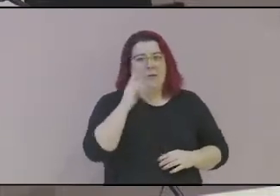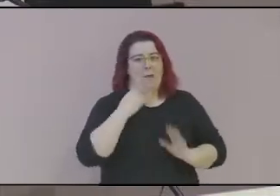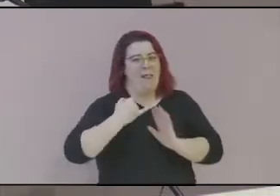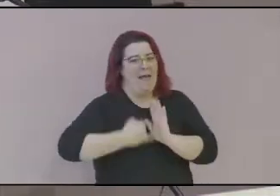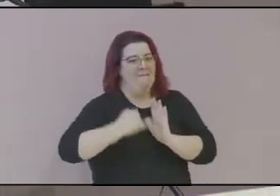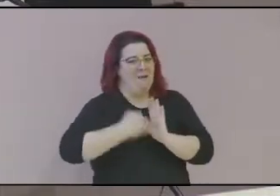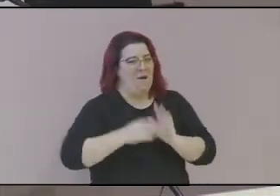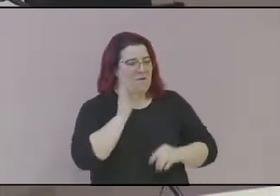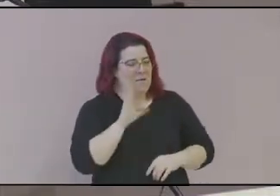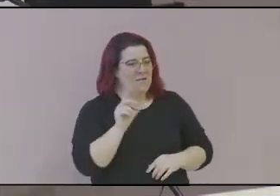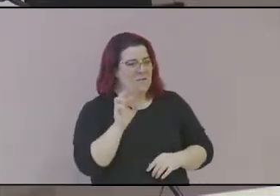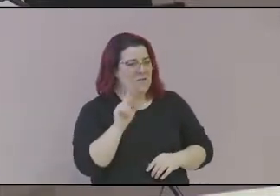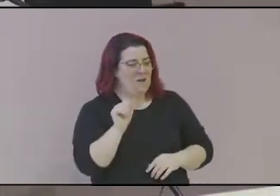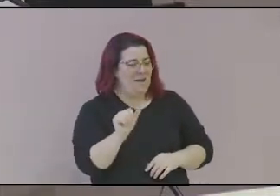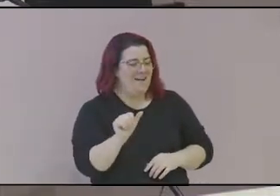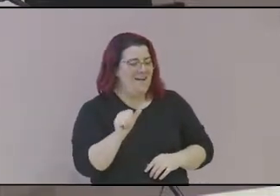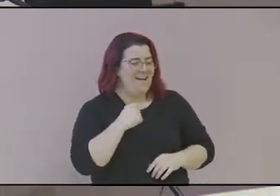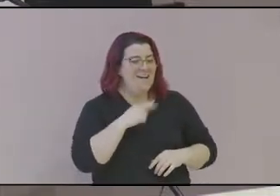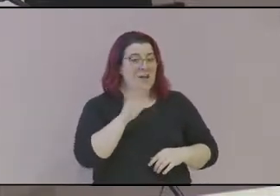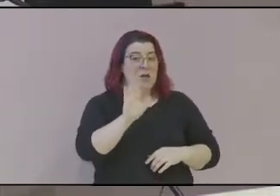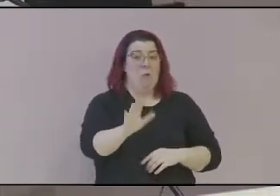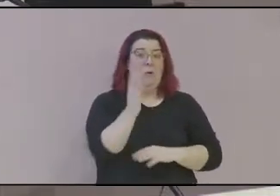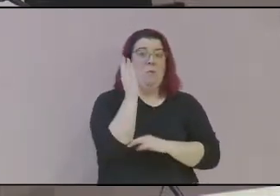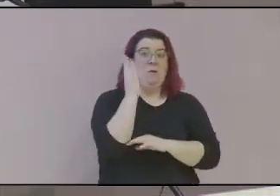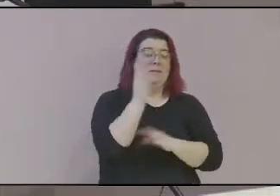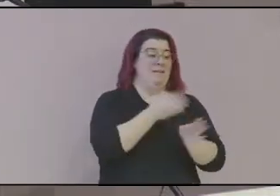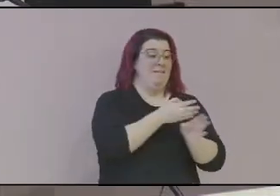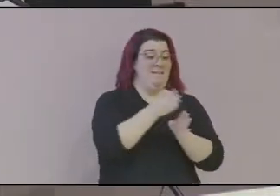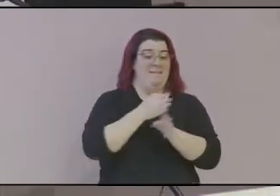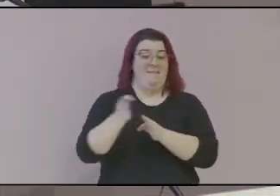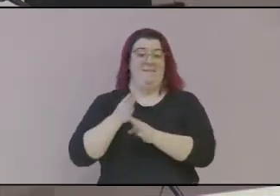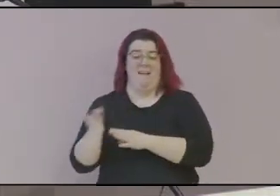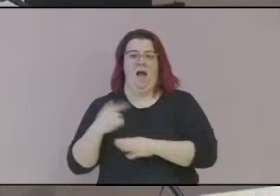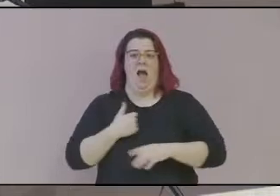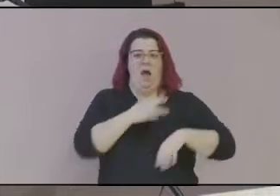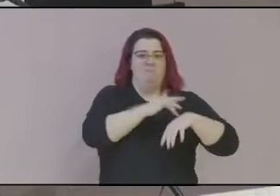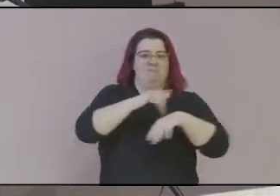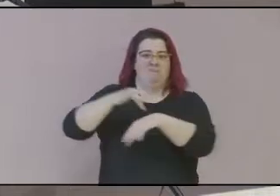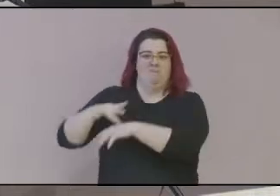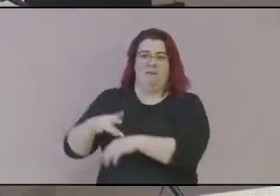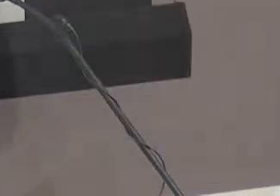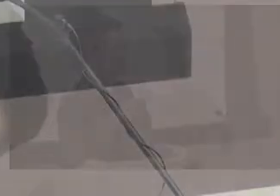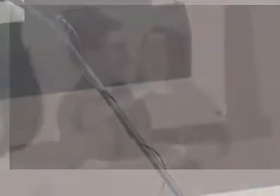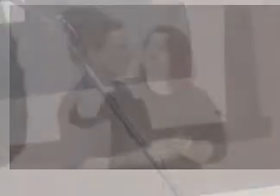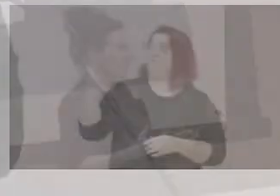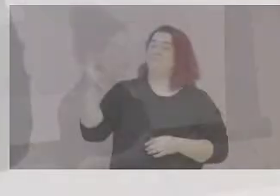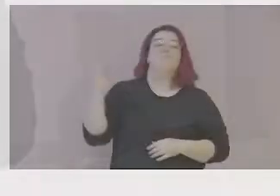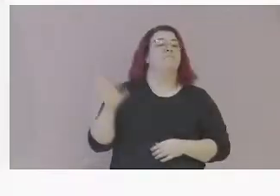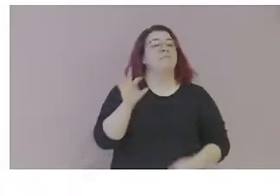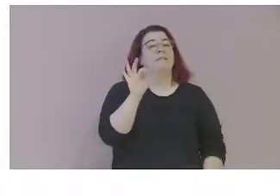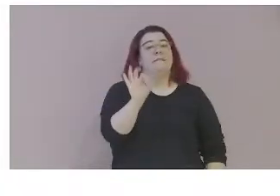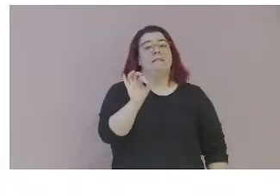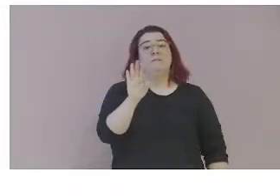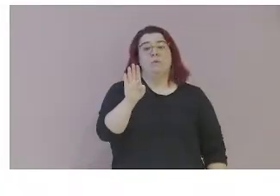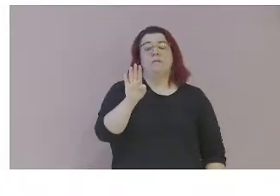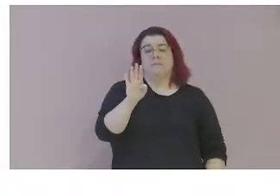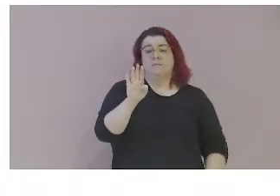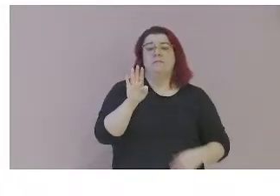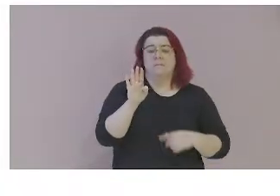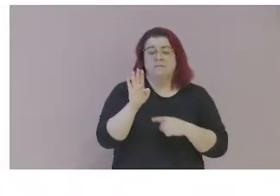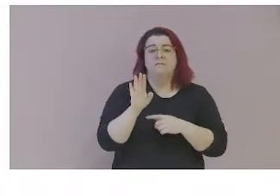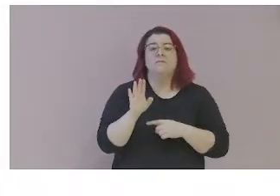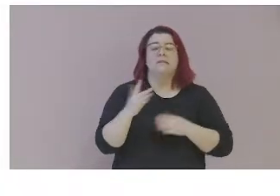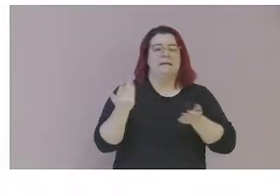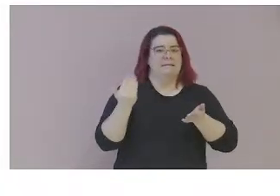Dorota, to hit all 3 points of your speaker series. On Facebook, as one other example of mutual